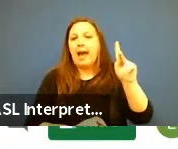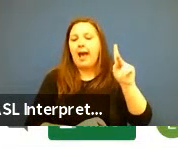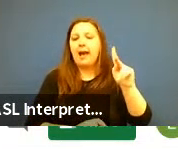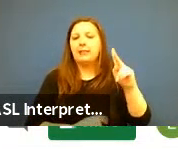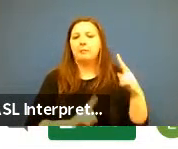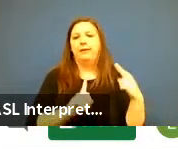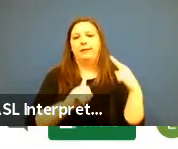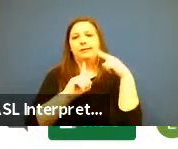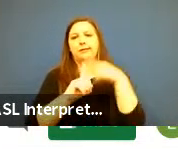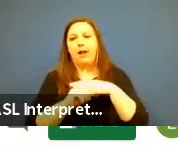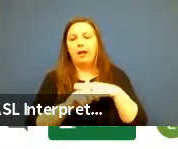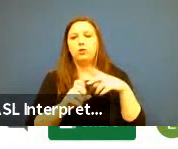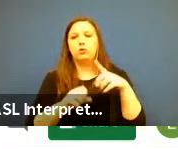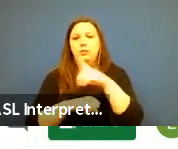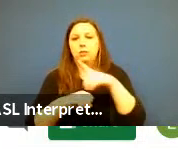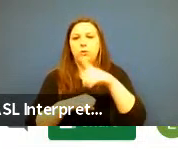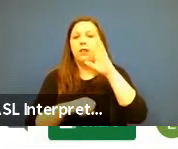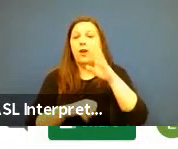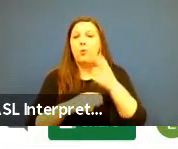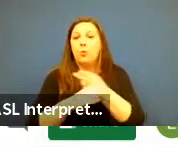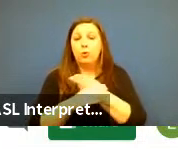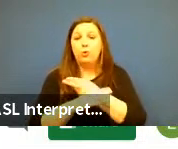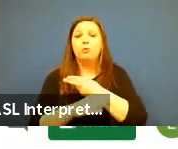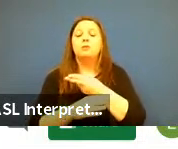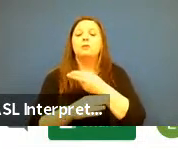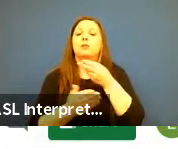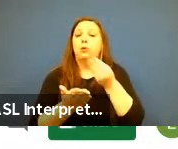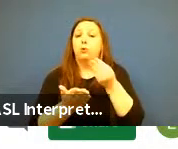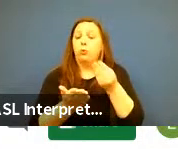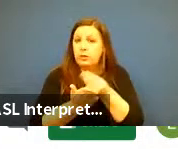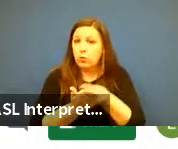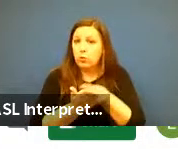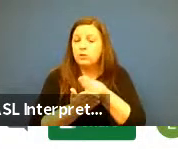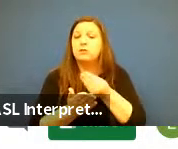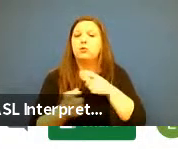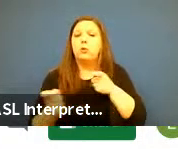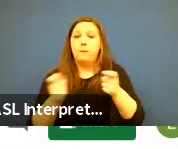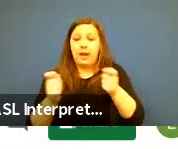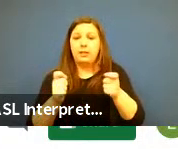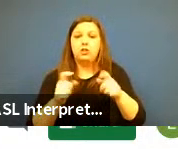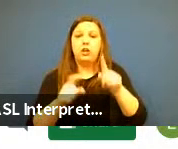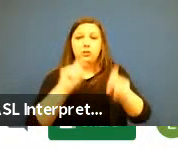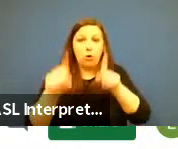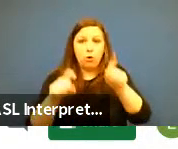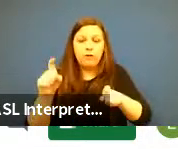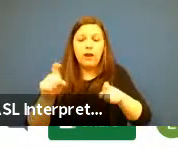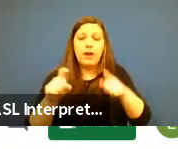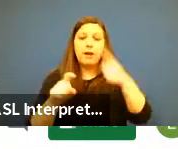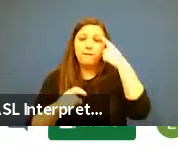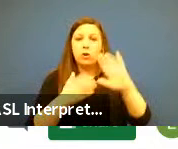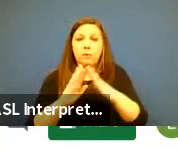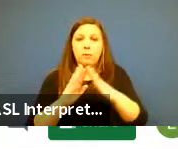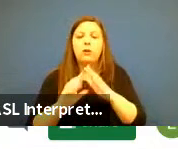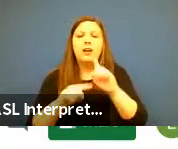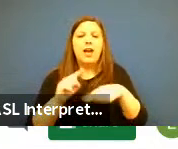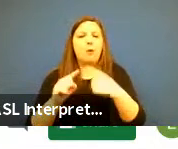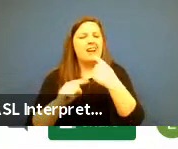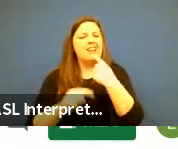consume resources to manage a survey of the community or a survey. And when I said